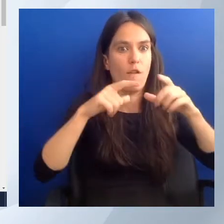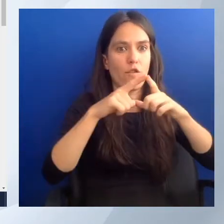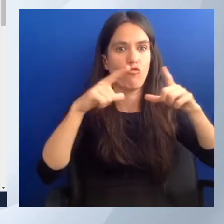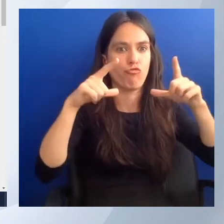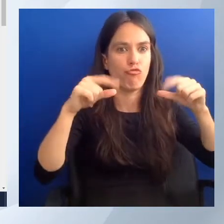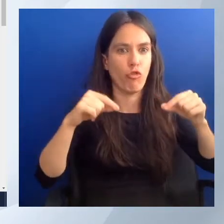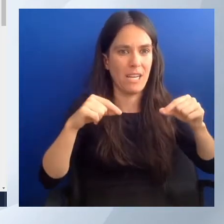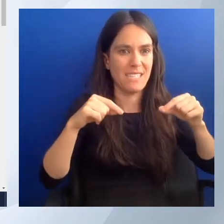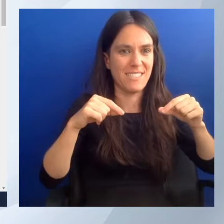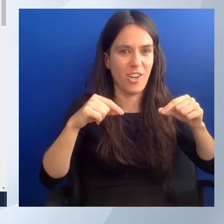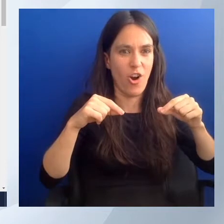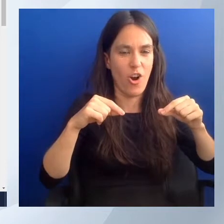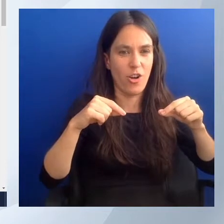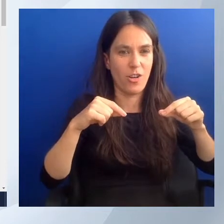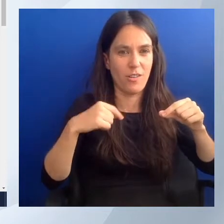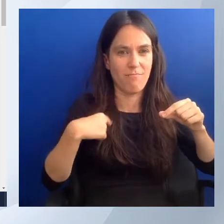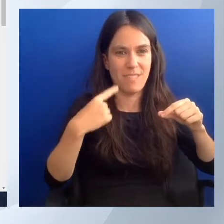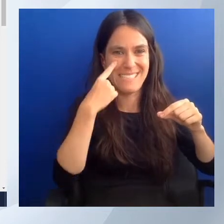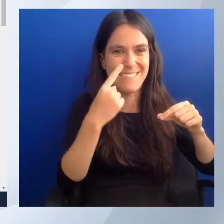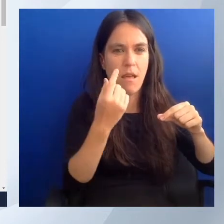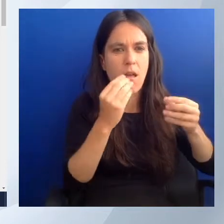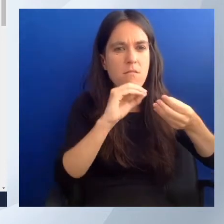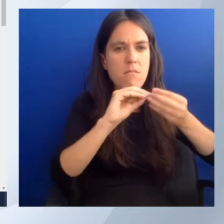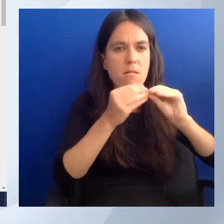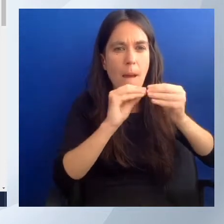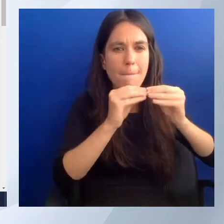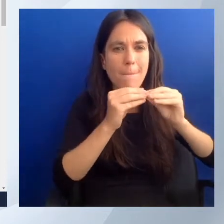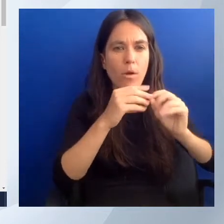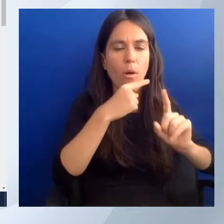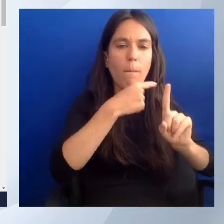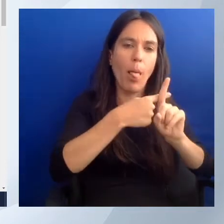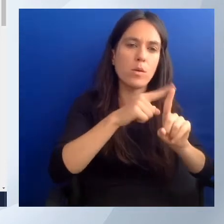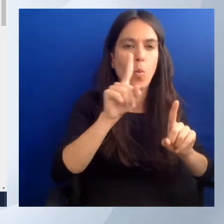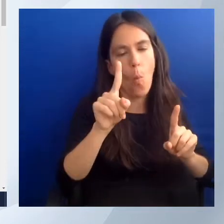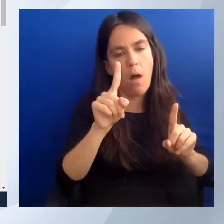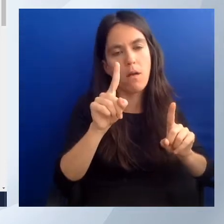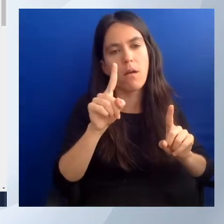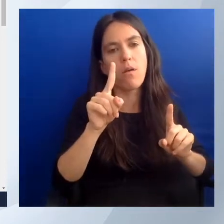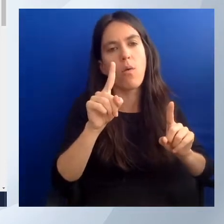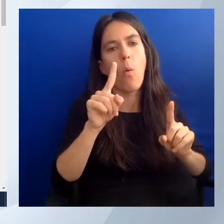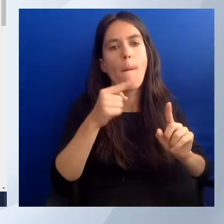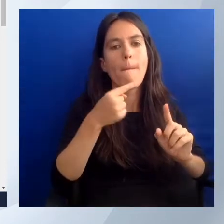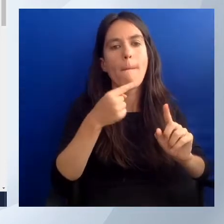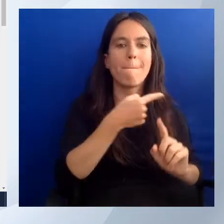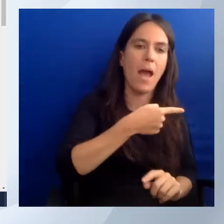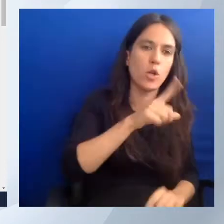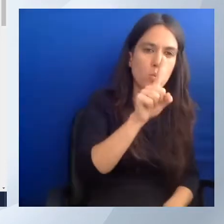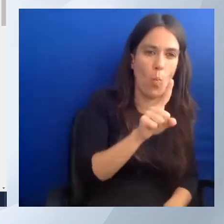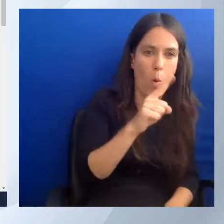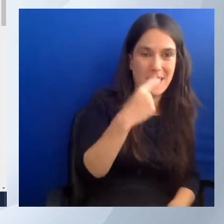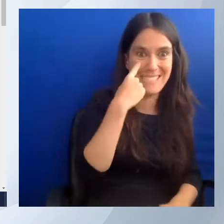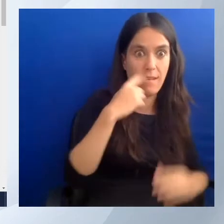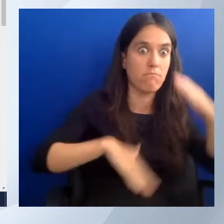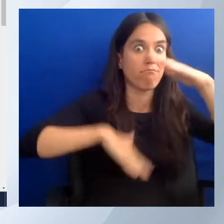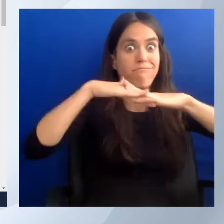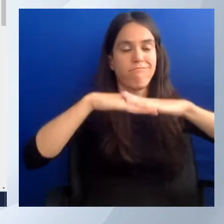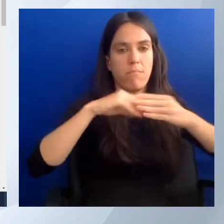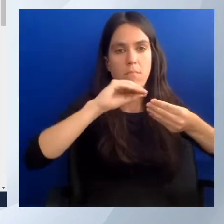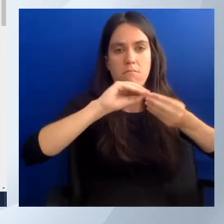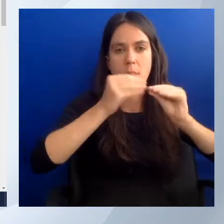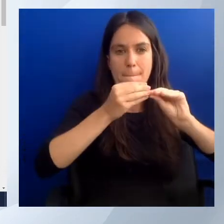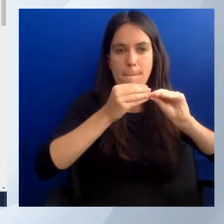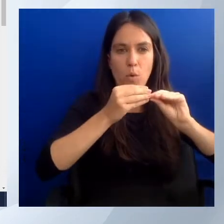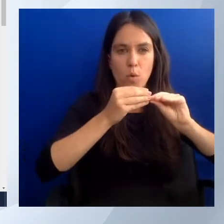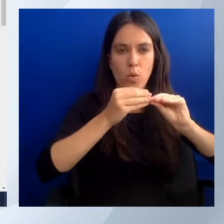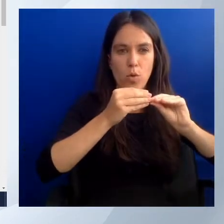in a decimal number ranging from +1 to -1. But that's not the only property. We're also looking at